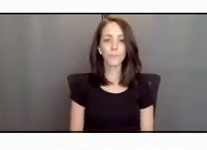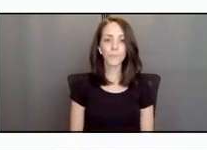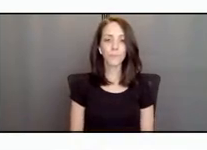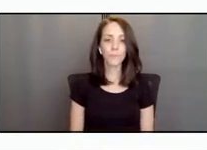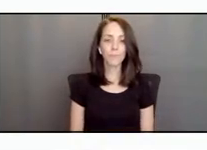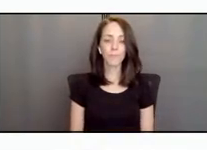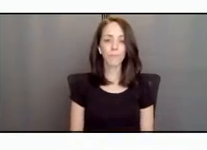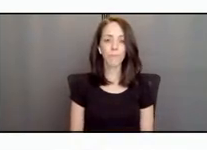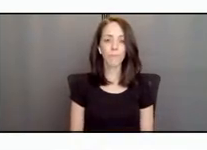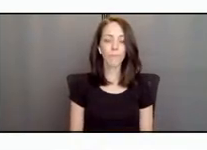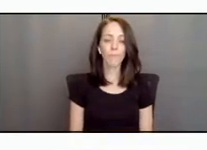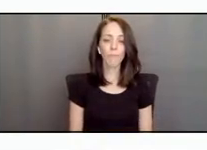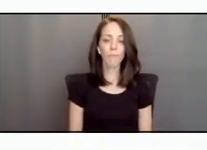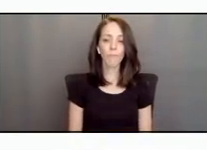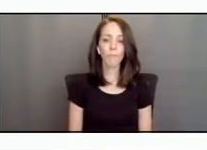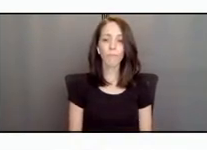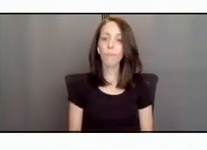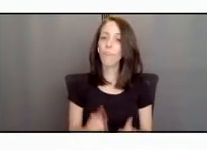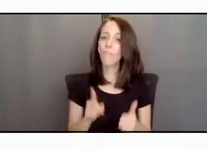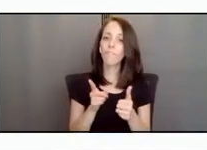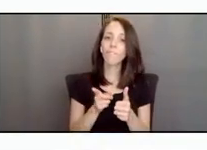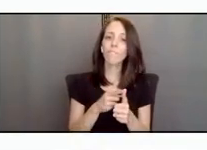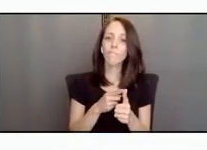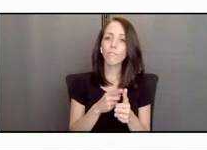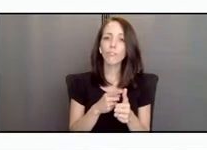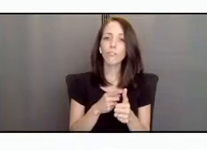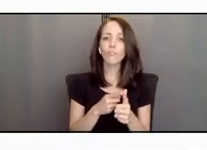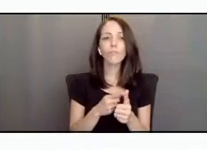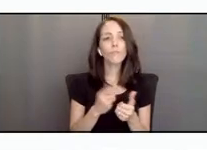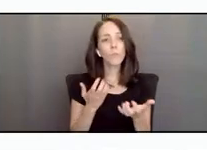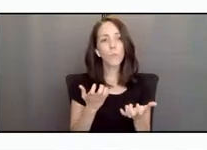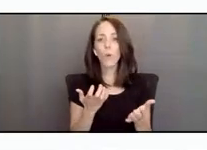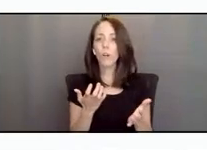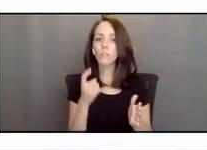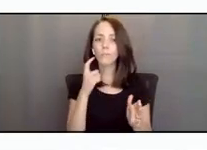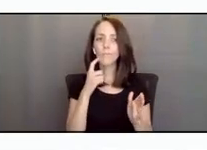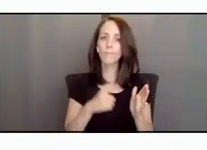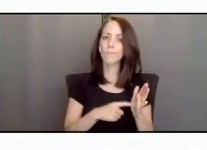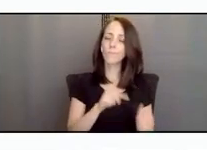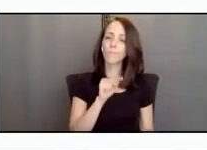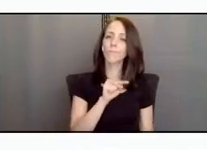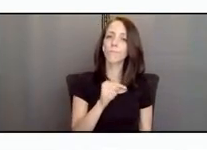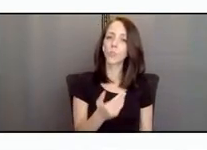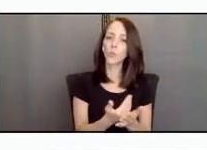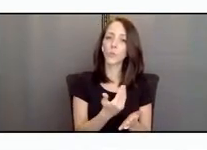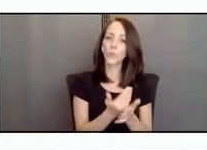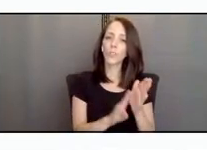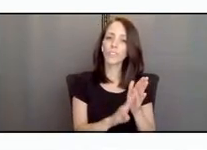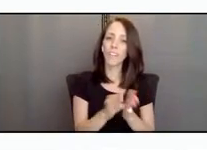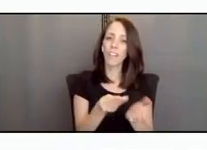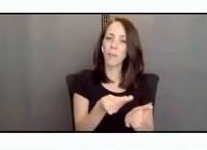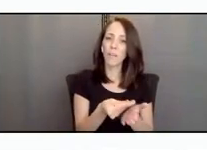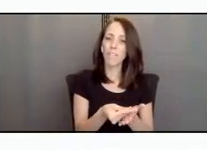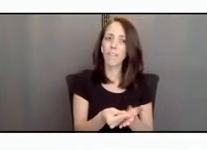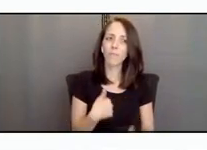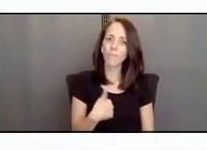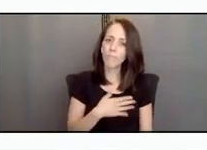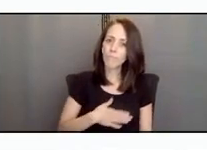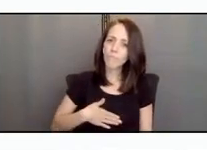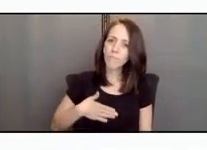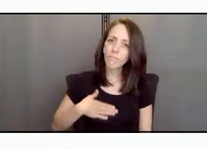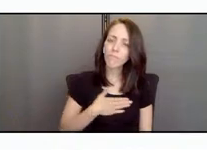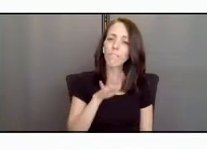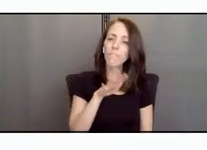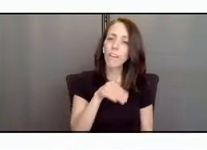So we want to first of all acknowledge the new development funds for faculty. The Senate appreciates the $5 million allocated to address the needs of faculty to